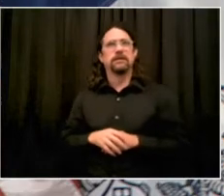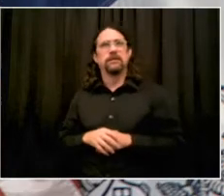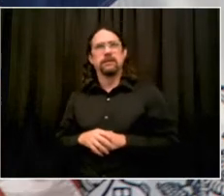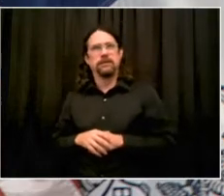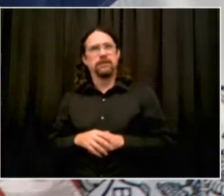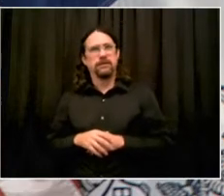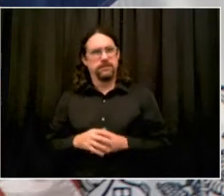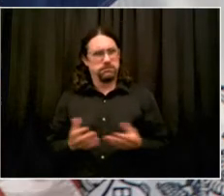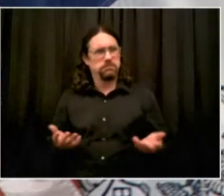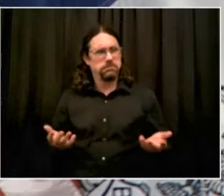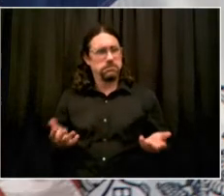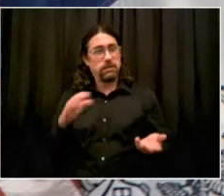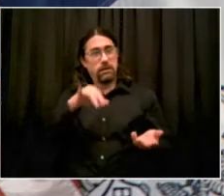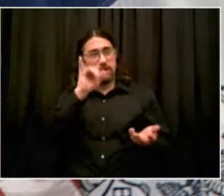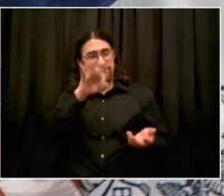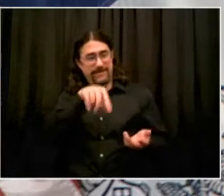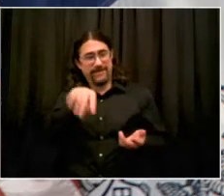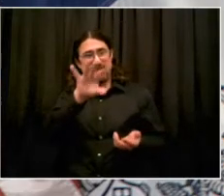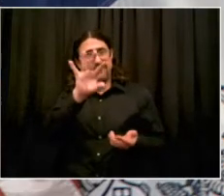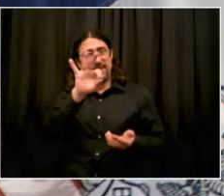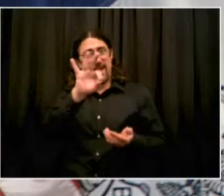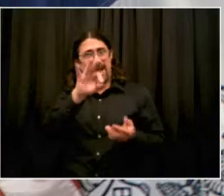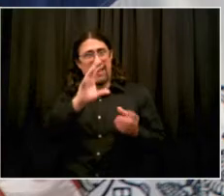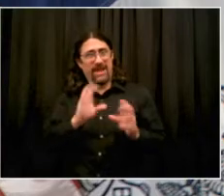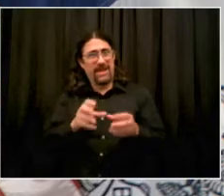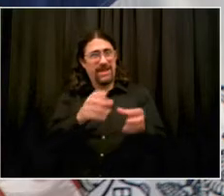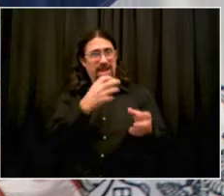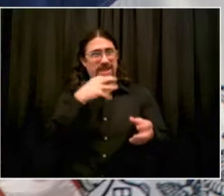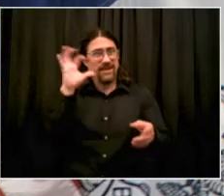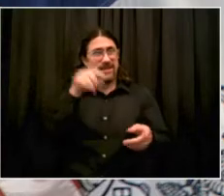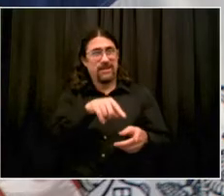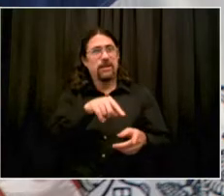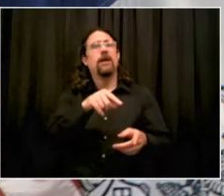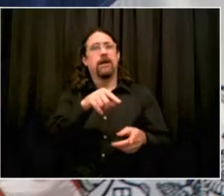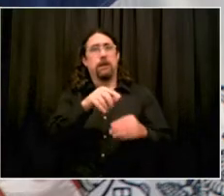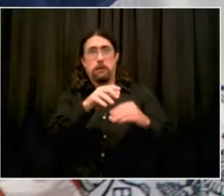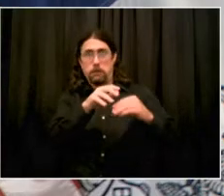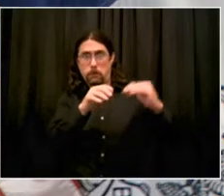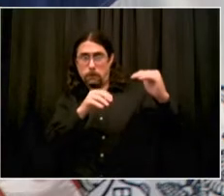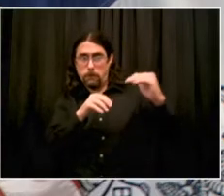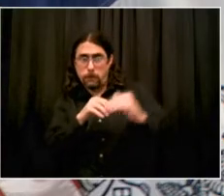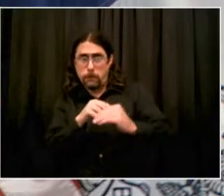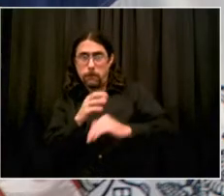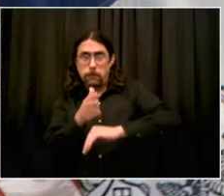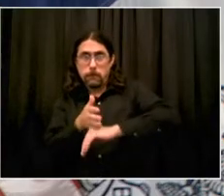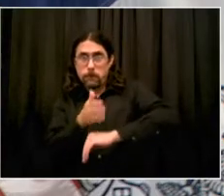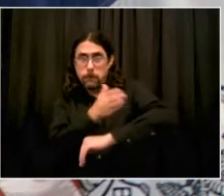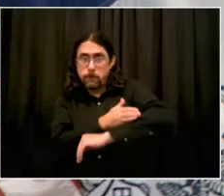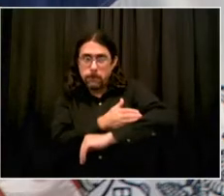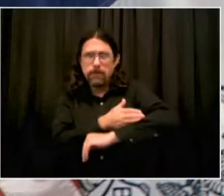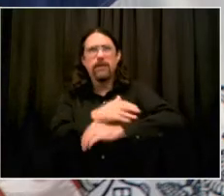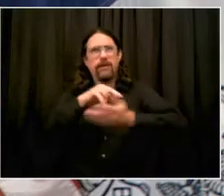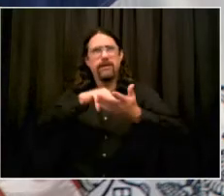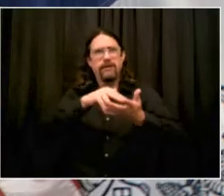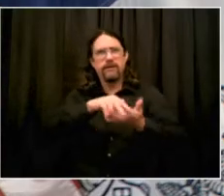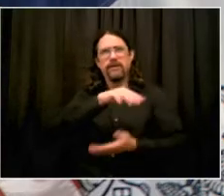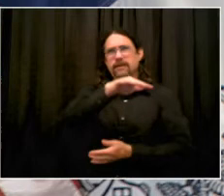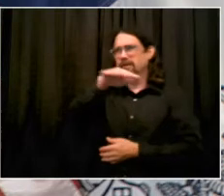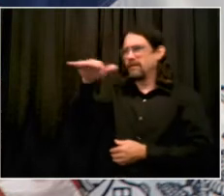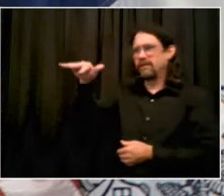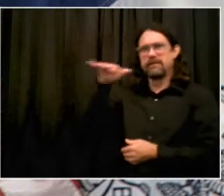overwhelmingly, that's the first thing to focus on. Can we keep it well below 3% with our actions? Yes, I'm convinced we